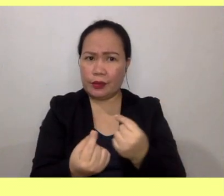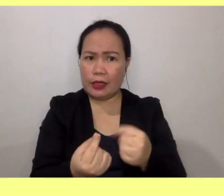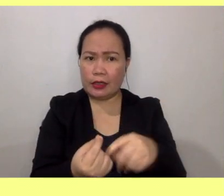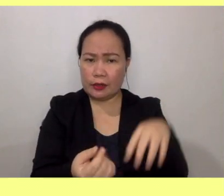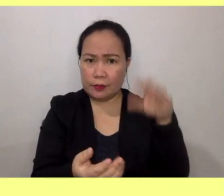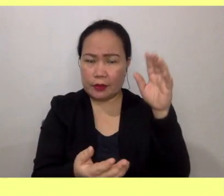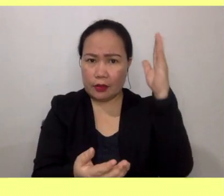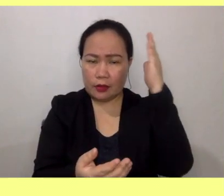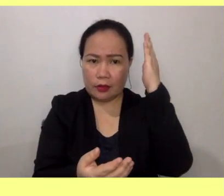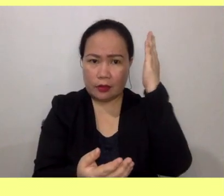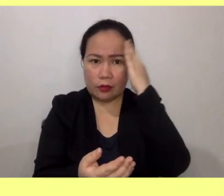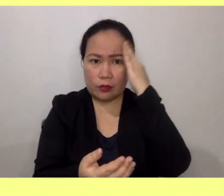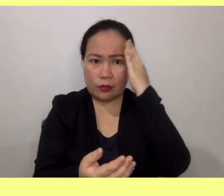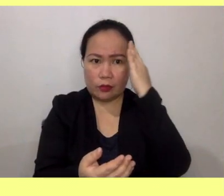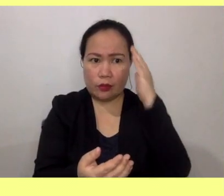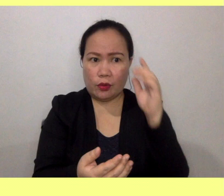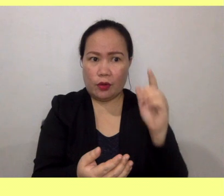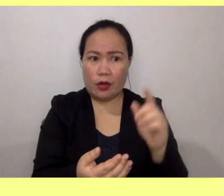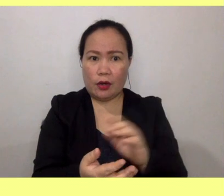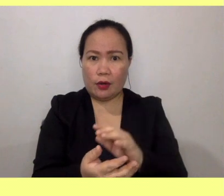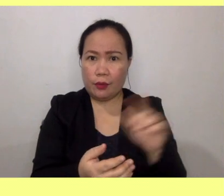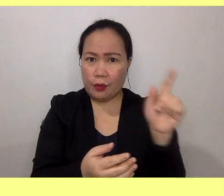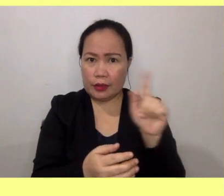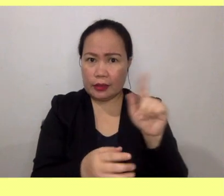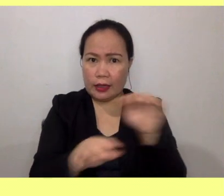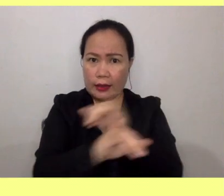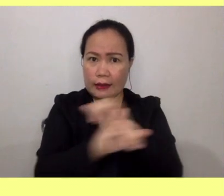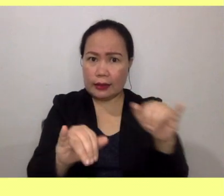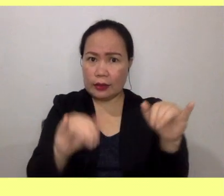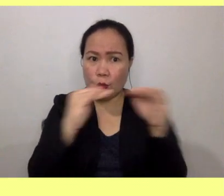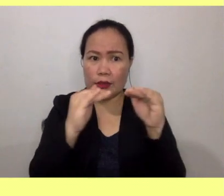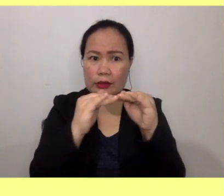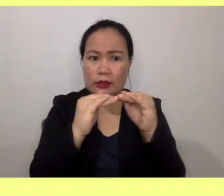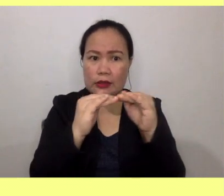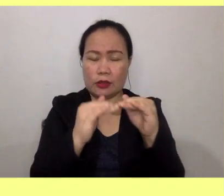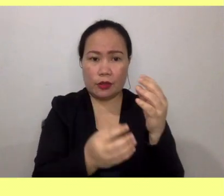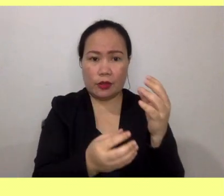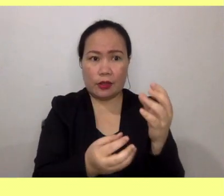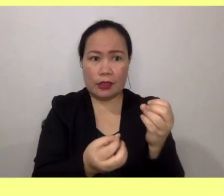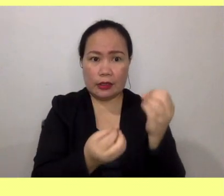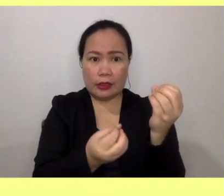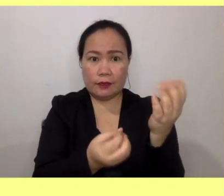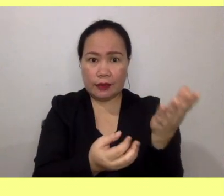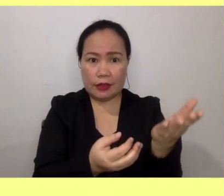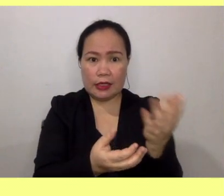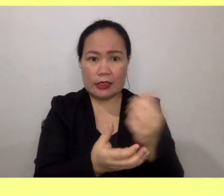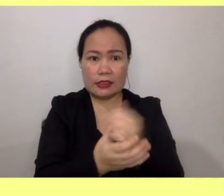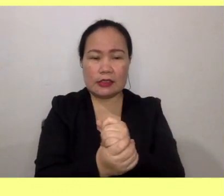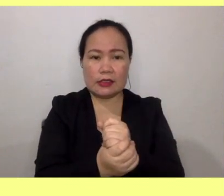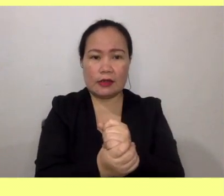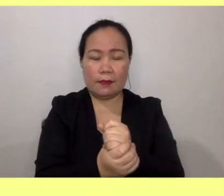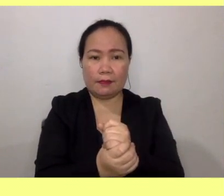kung ano yung inequality para makuha natin yung various ways. Okay? So, therefore, given this